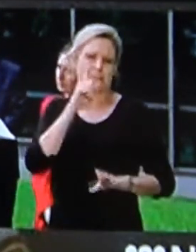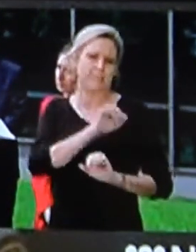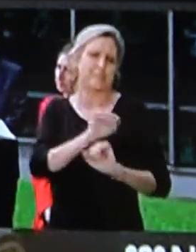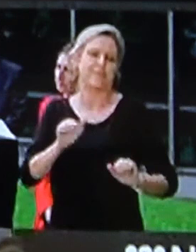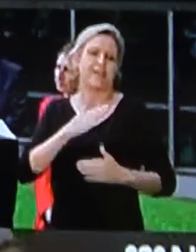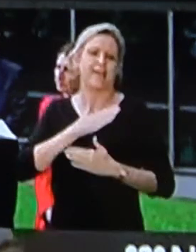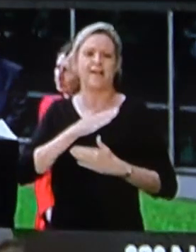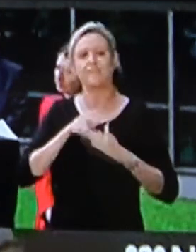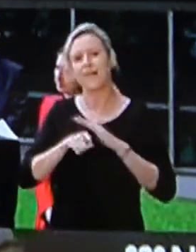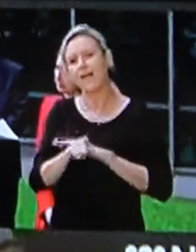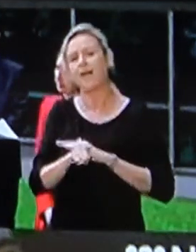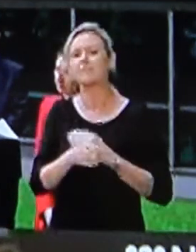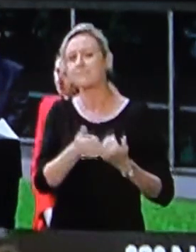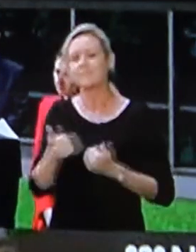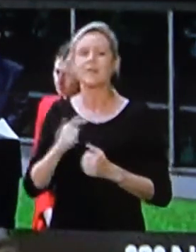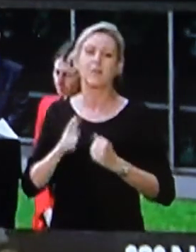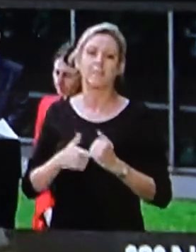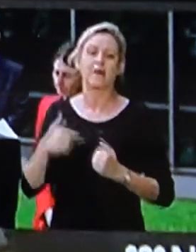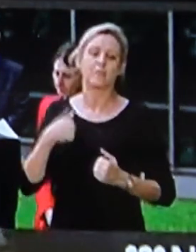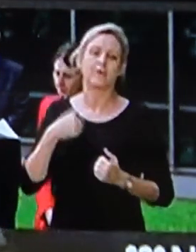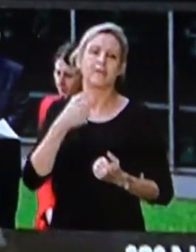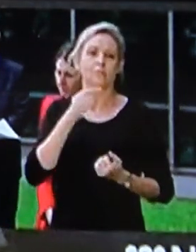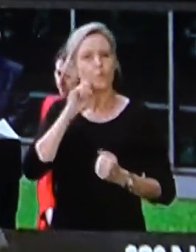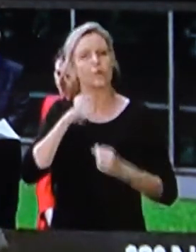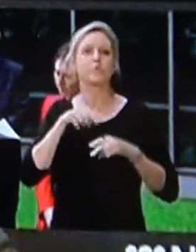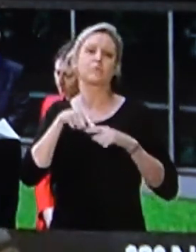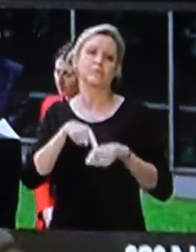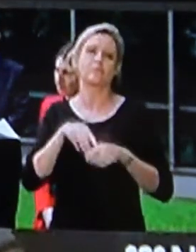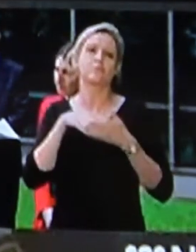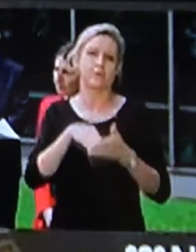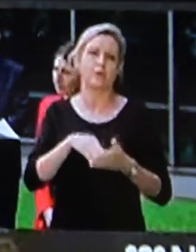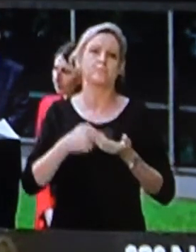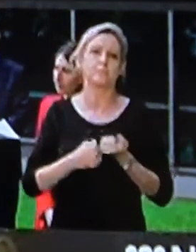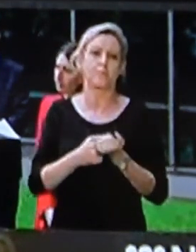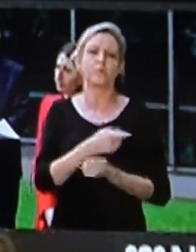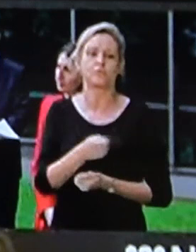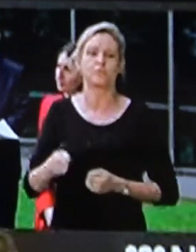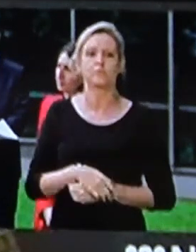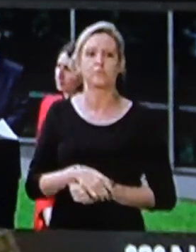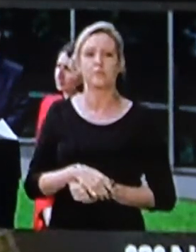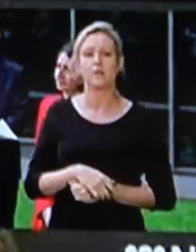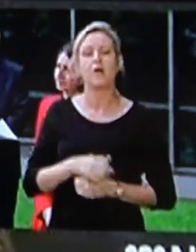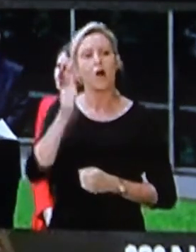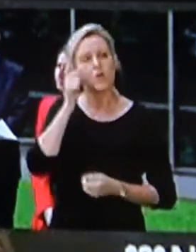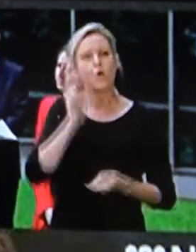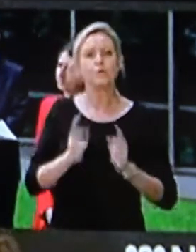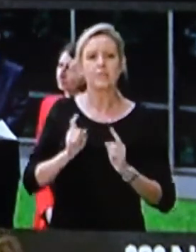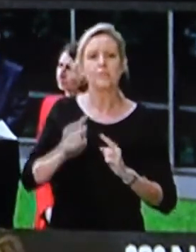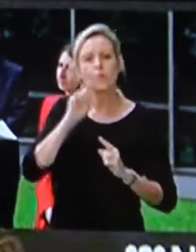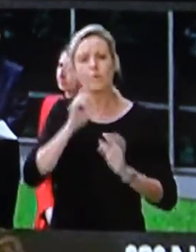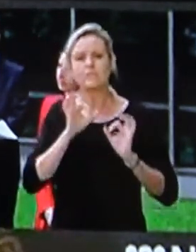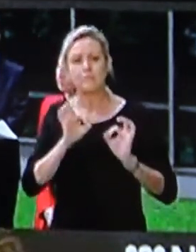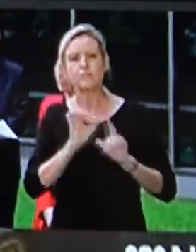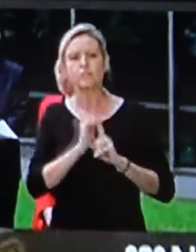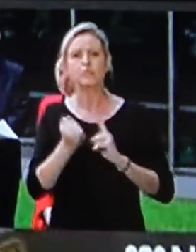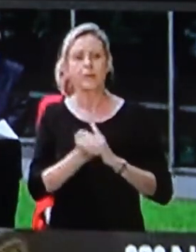get, and we'll continue to work and give you our best advice and guidance. I know there will always be what-ifs that will be challenging, but the message